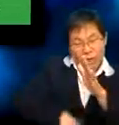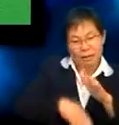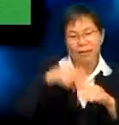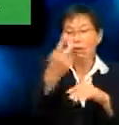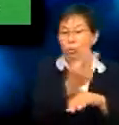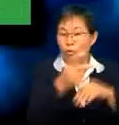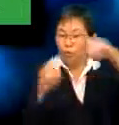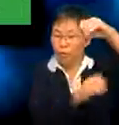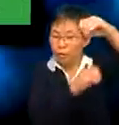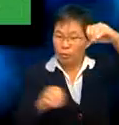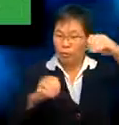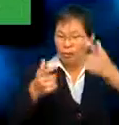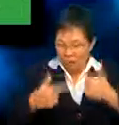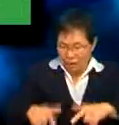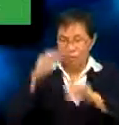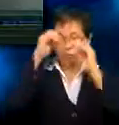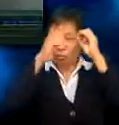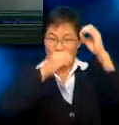it? Let's observe.